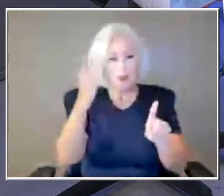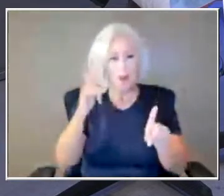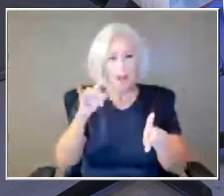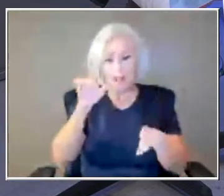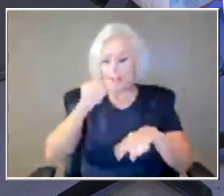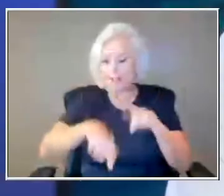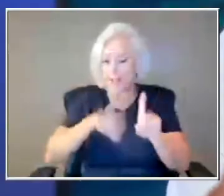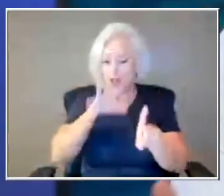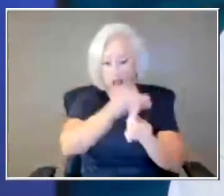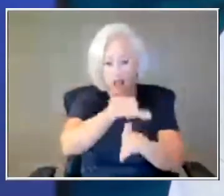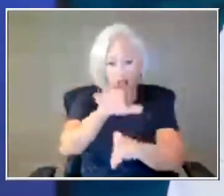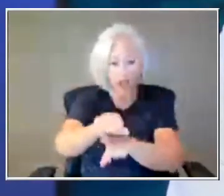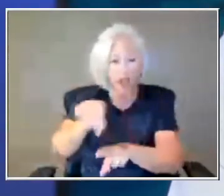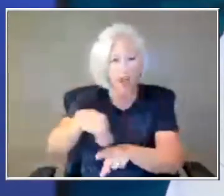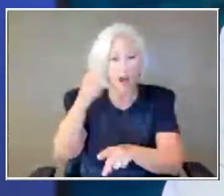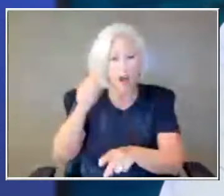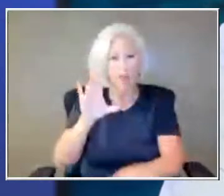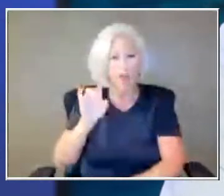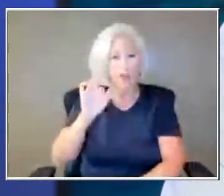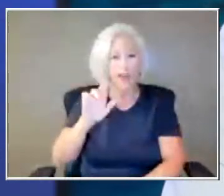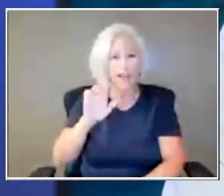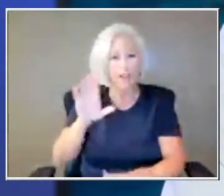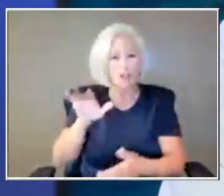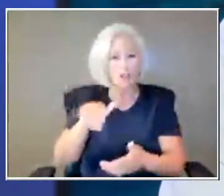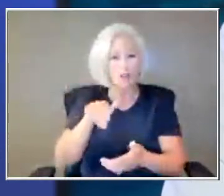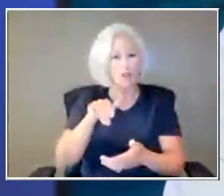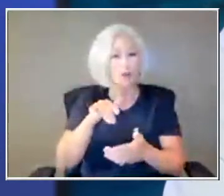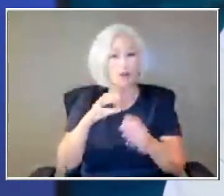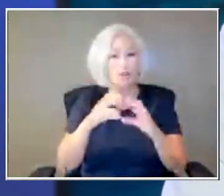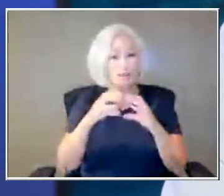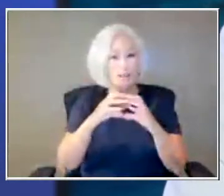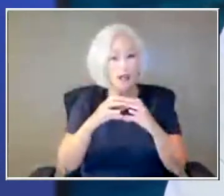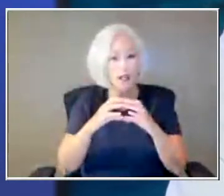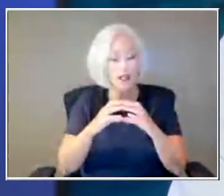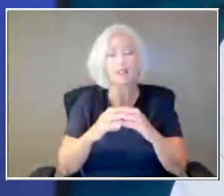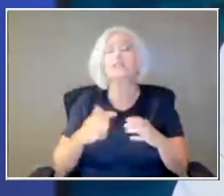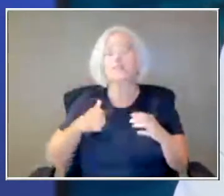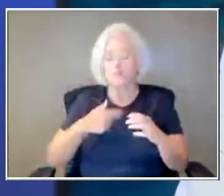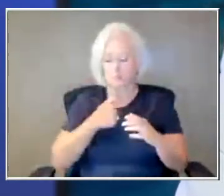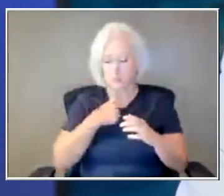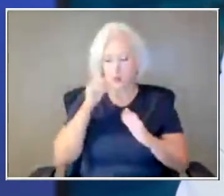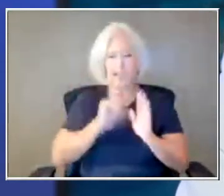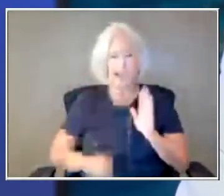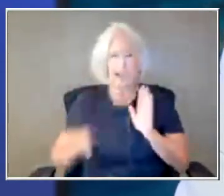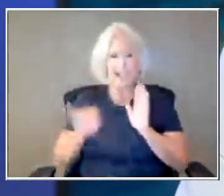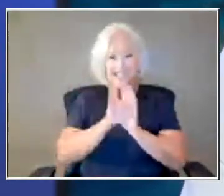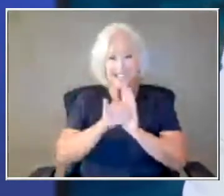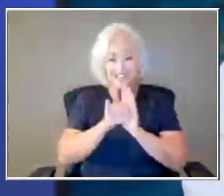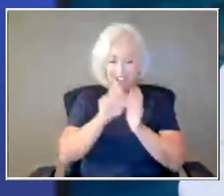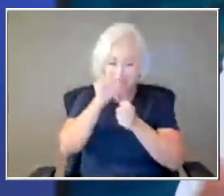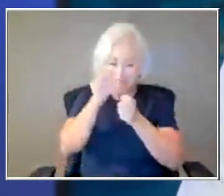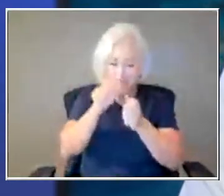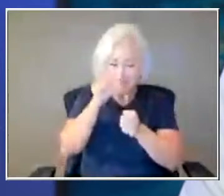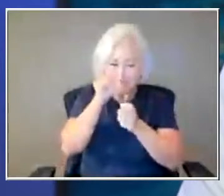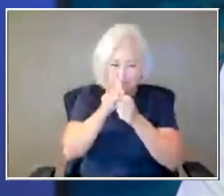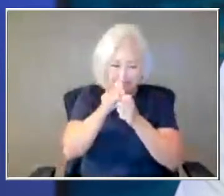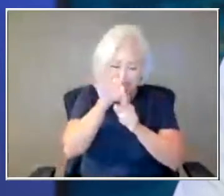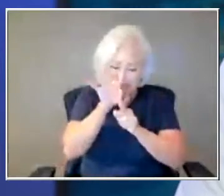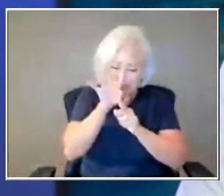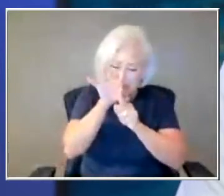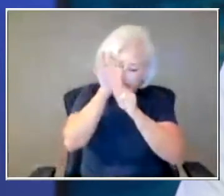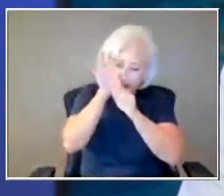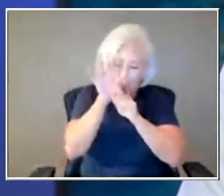we identified a unique protein that is present just on the surface of the prostate cancer cells, and that is the reason why this